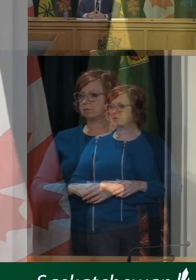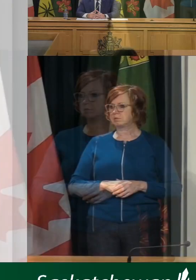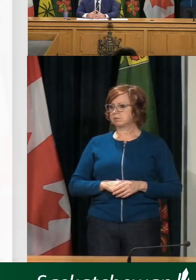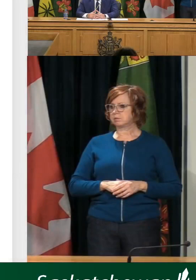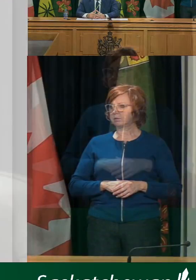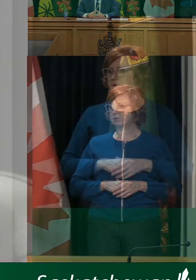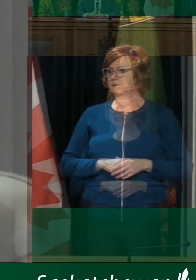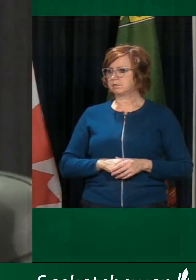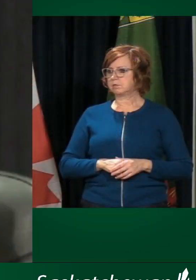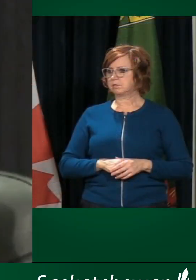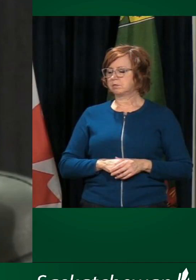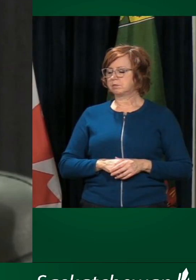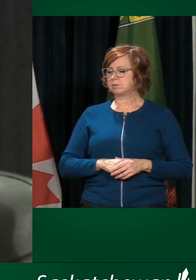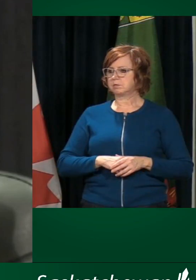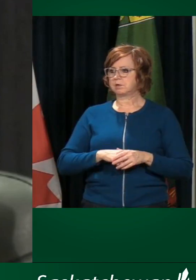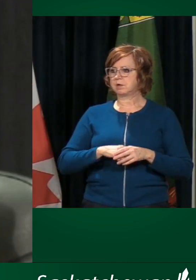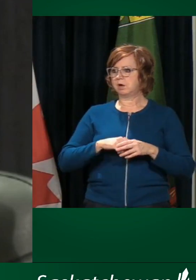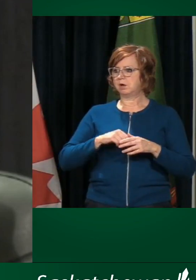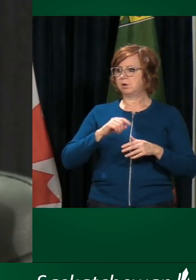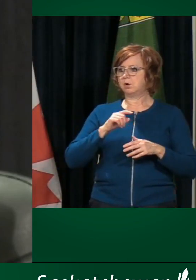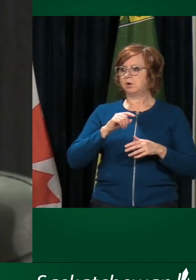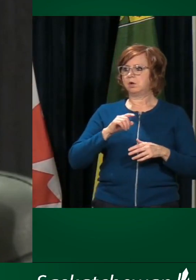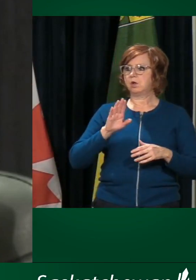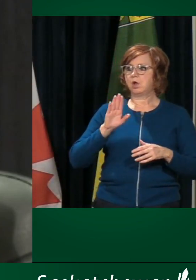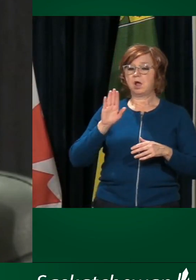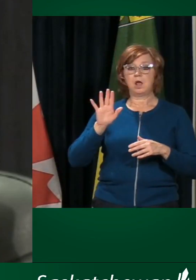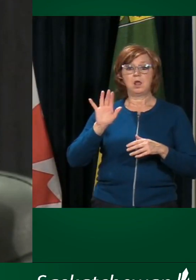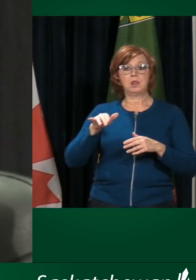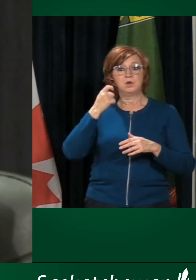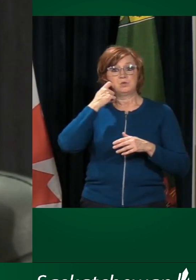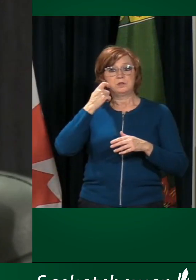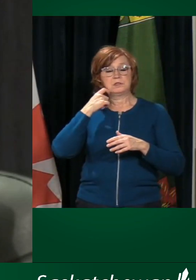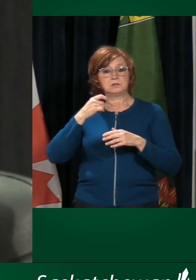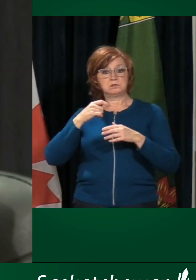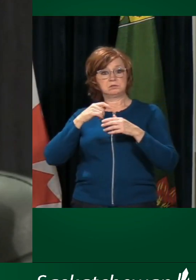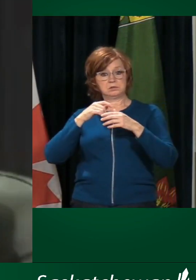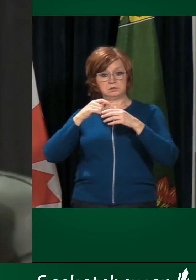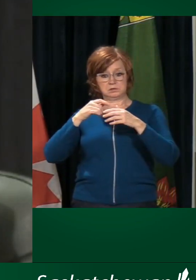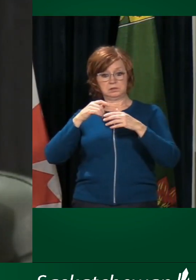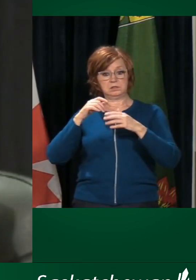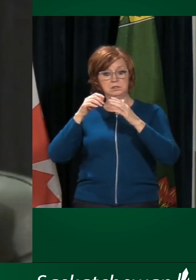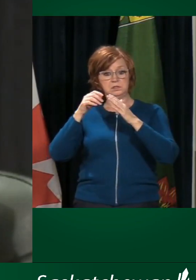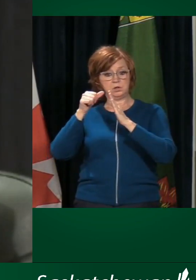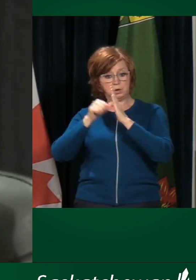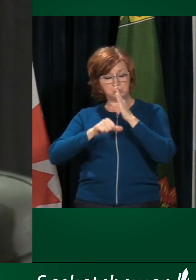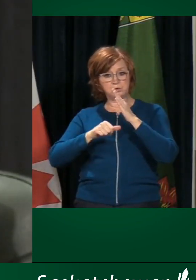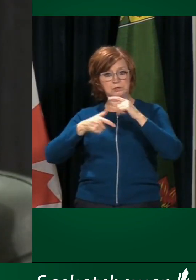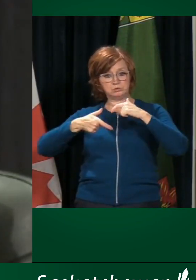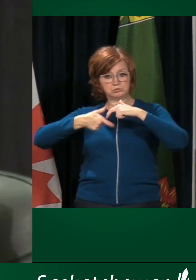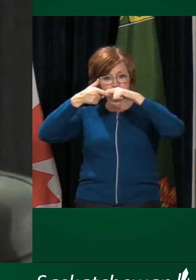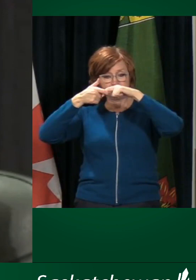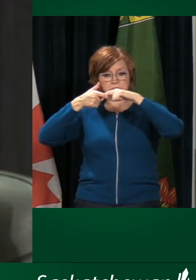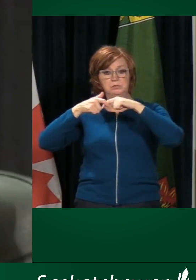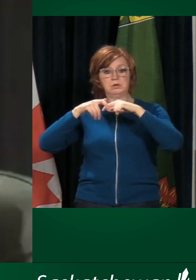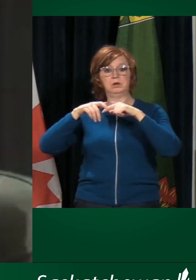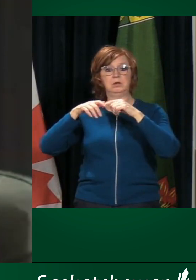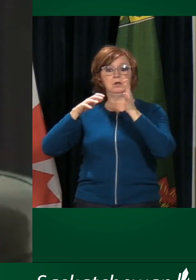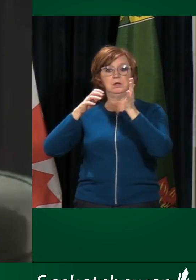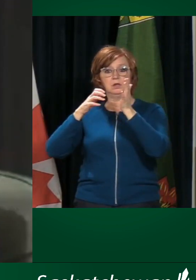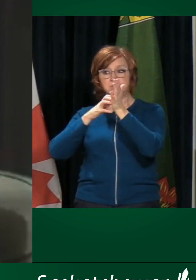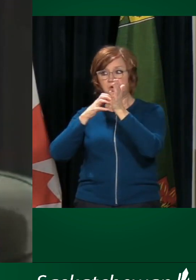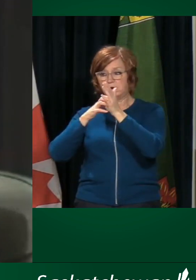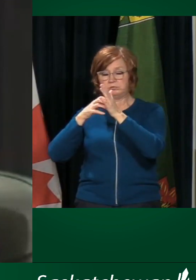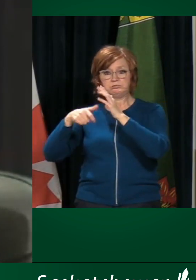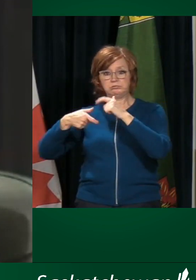at all for when some of those postponed medical services are likely to come back online, and why are we remaining